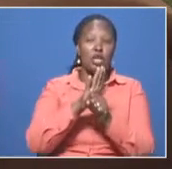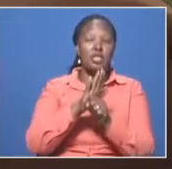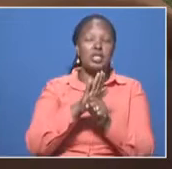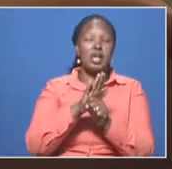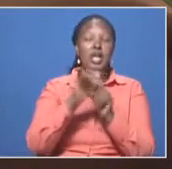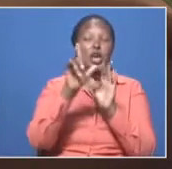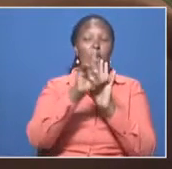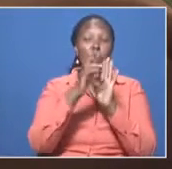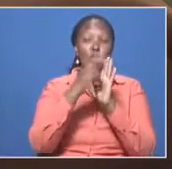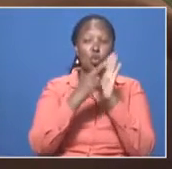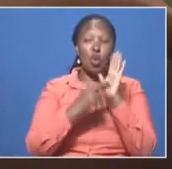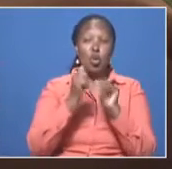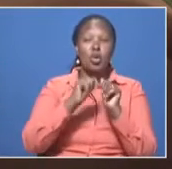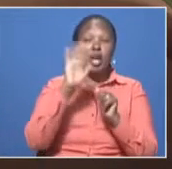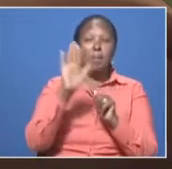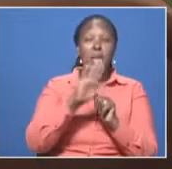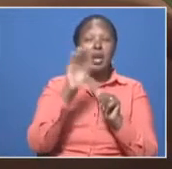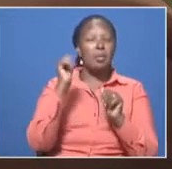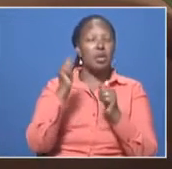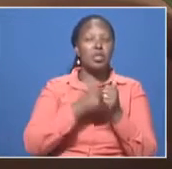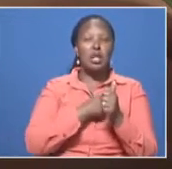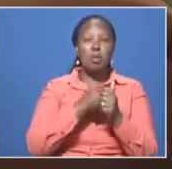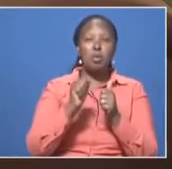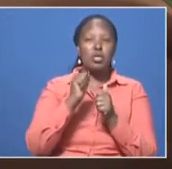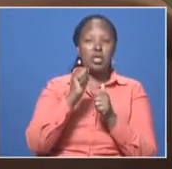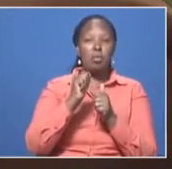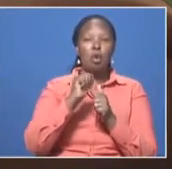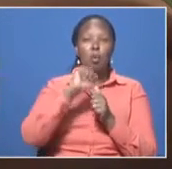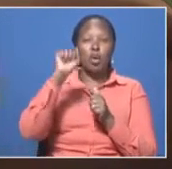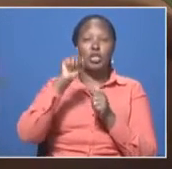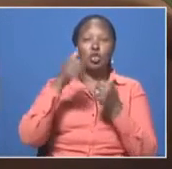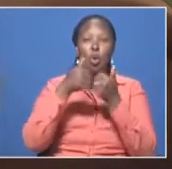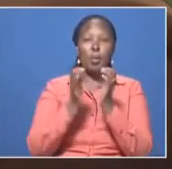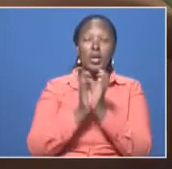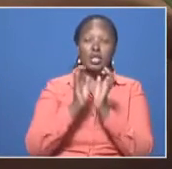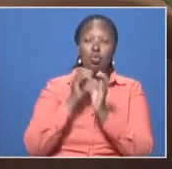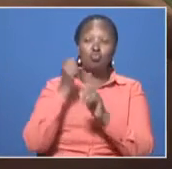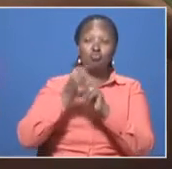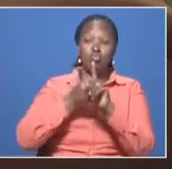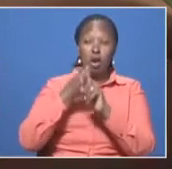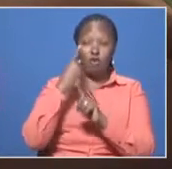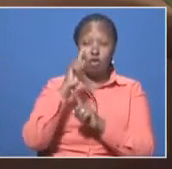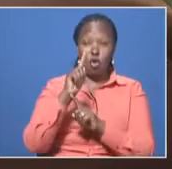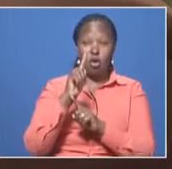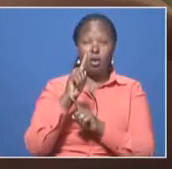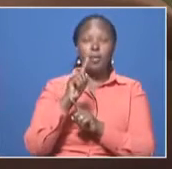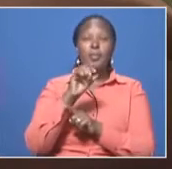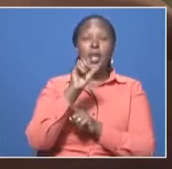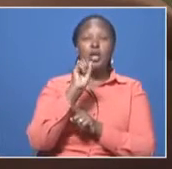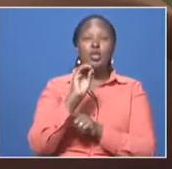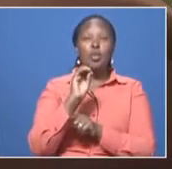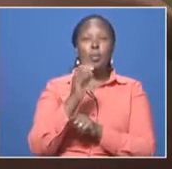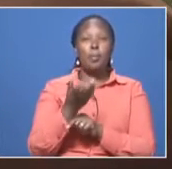able to, and political parties have been able to push. Mm. So